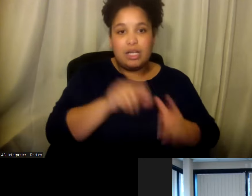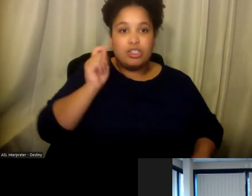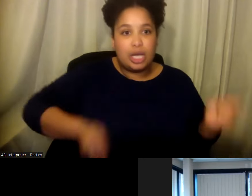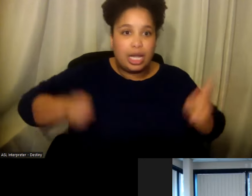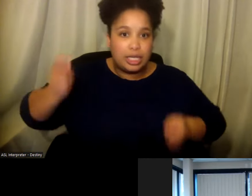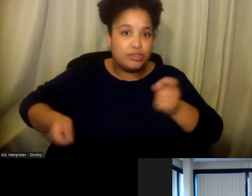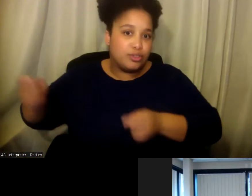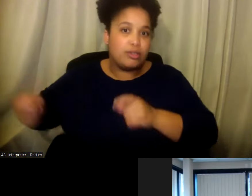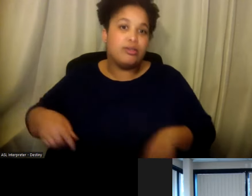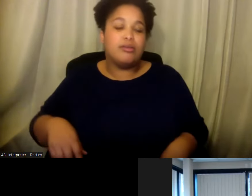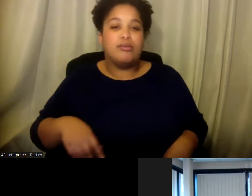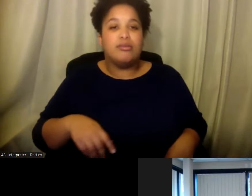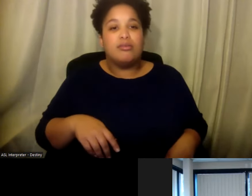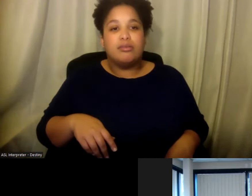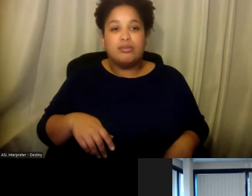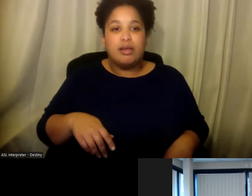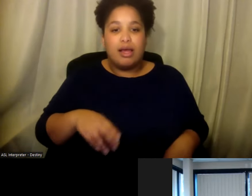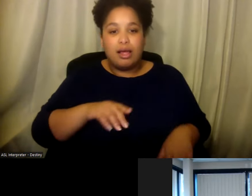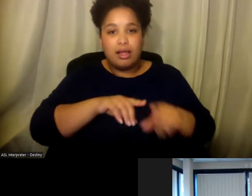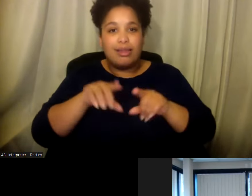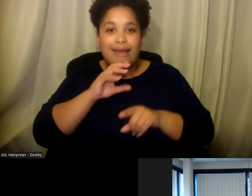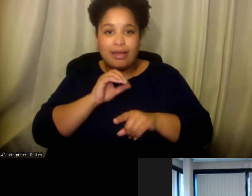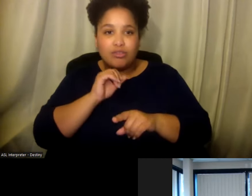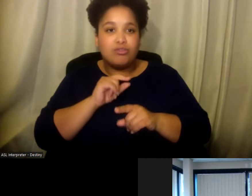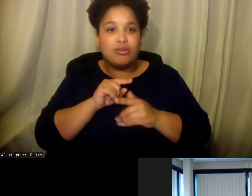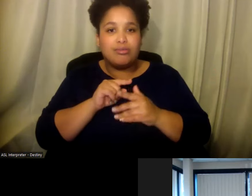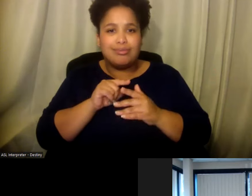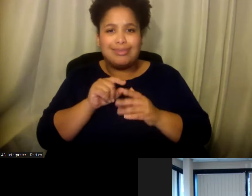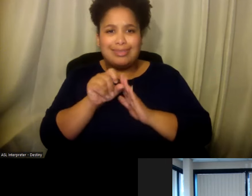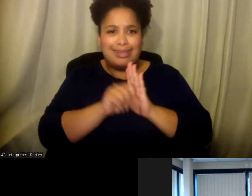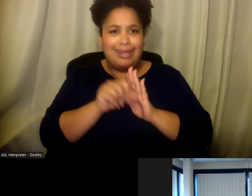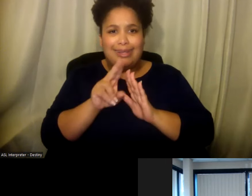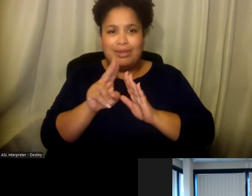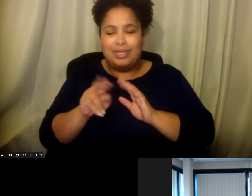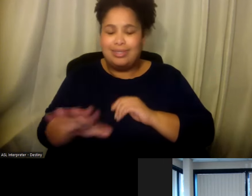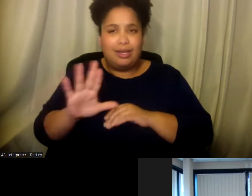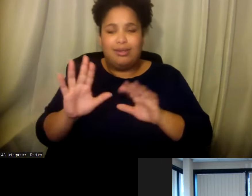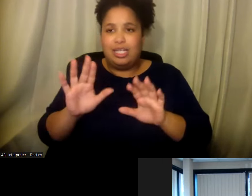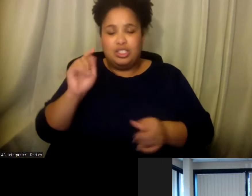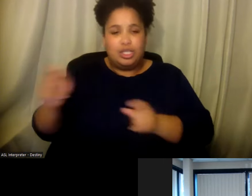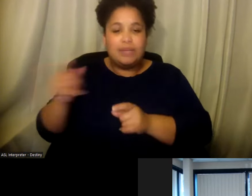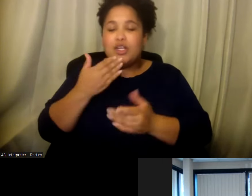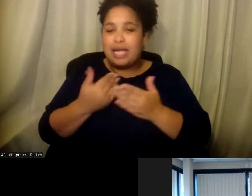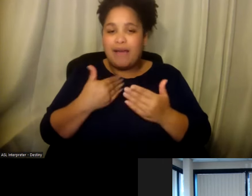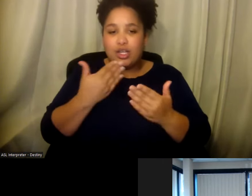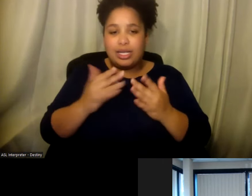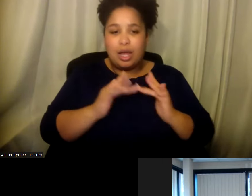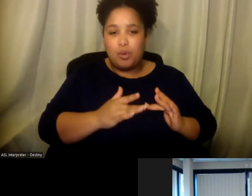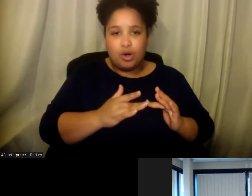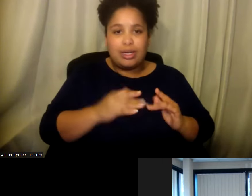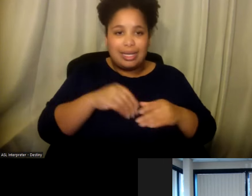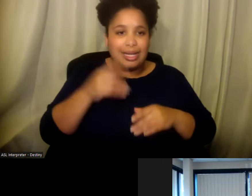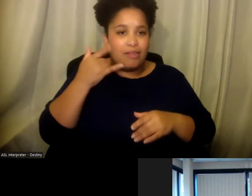over the age of 80, that we've got to have a really viable network and a registry in place in California. I've been doing this for 30 years,